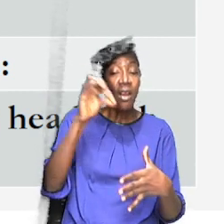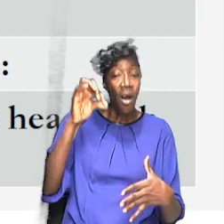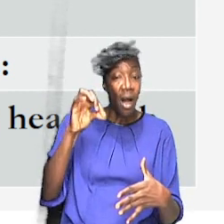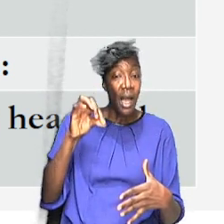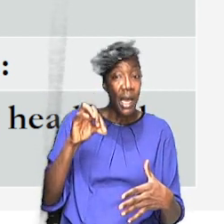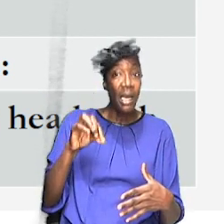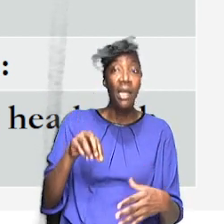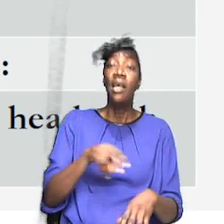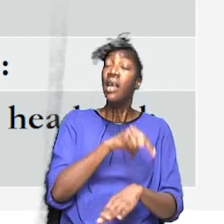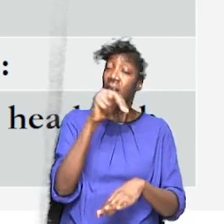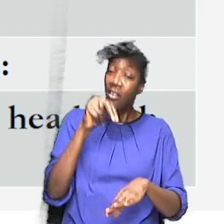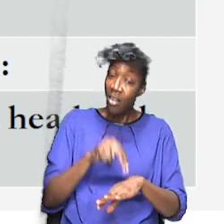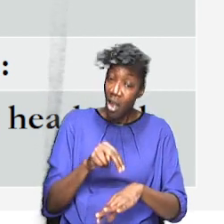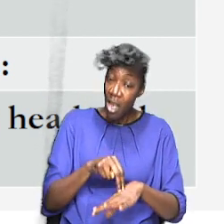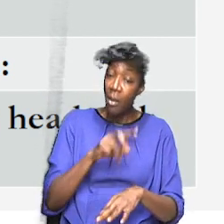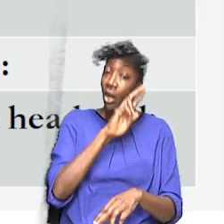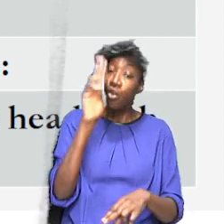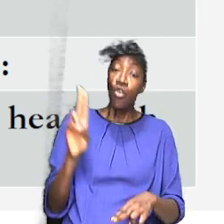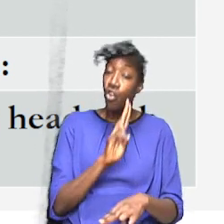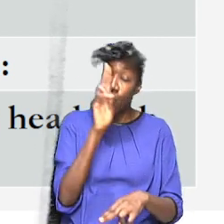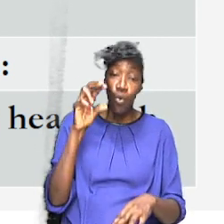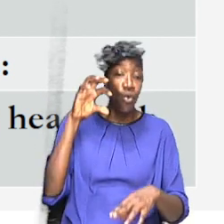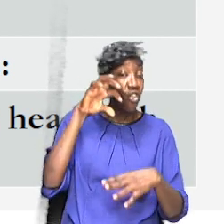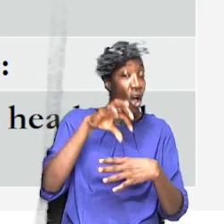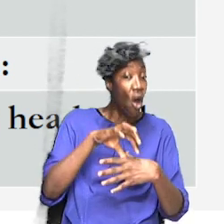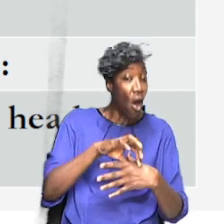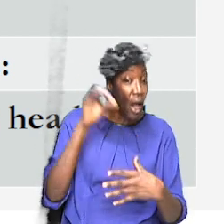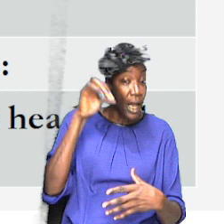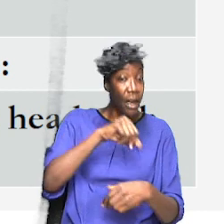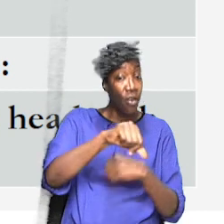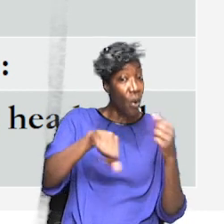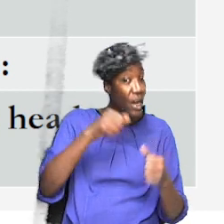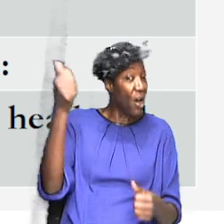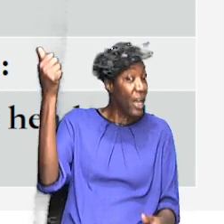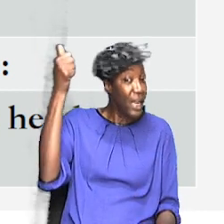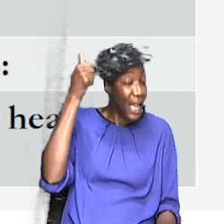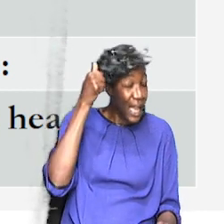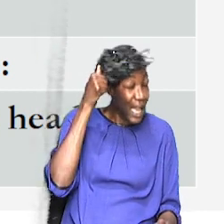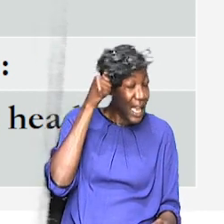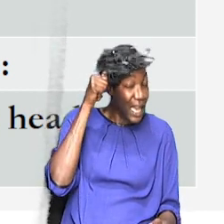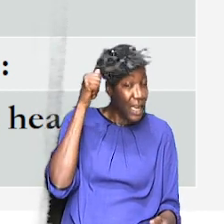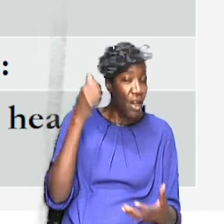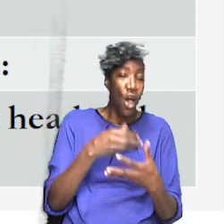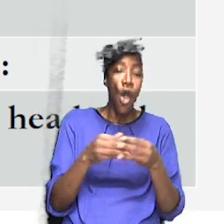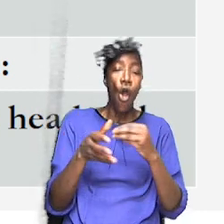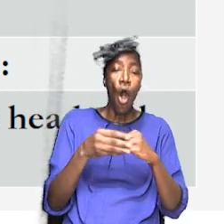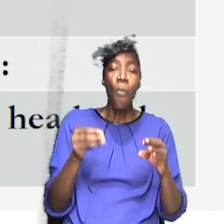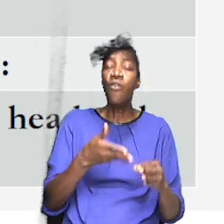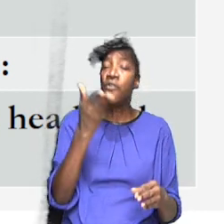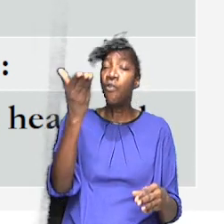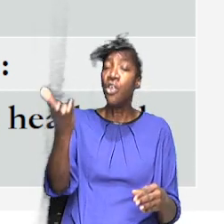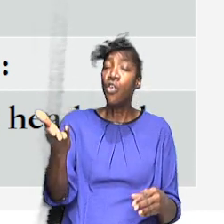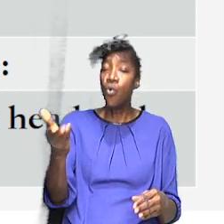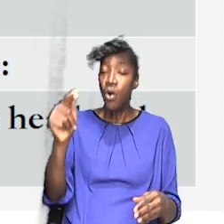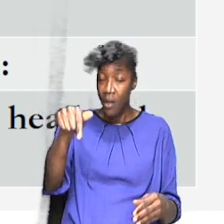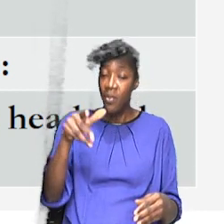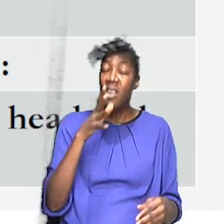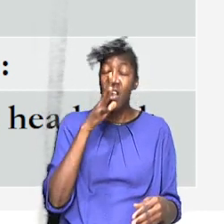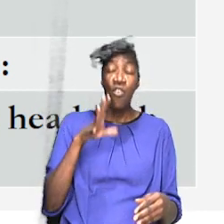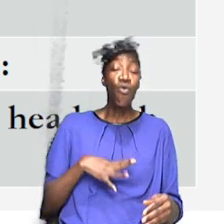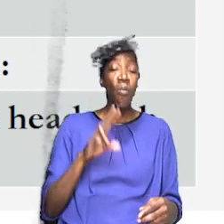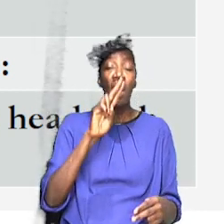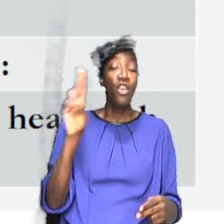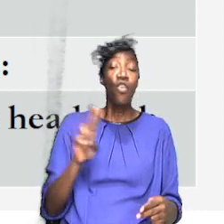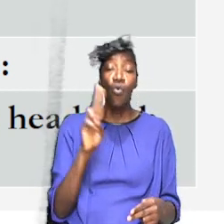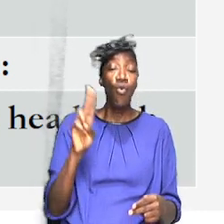into somebody's house for them to use oil to anoint your head as a form of comfort for you. But this woman used something that